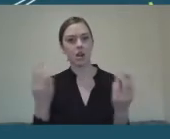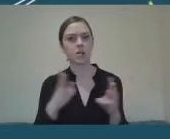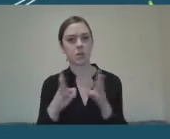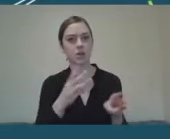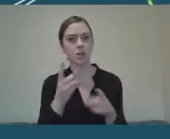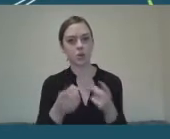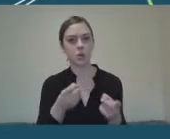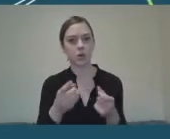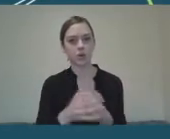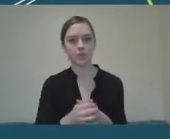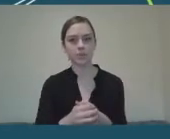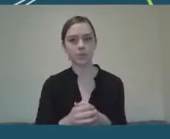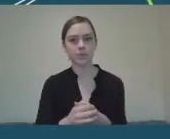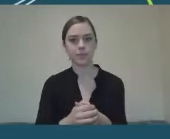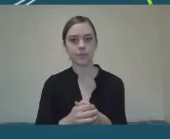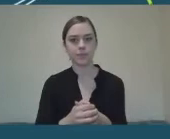Ireland until